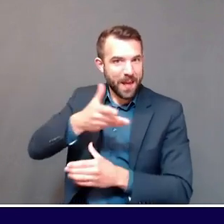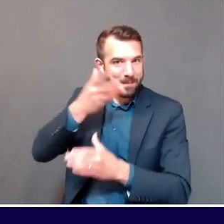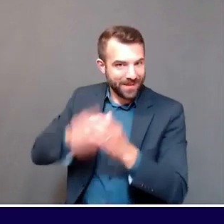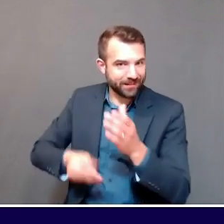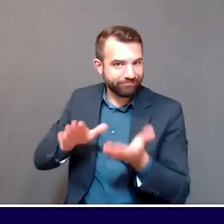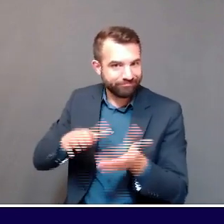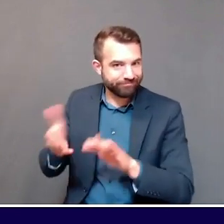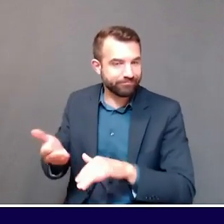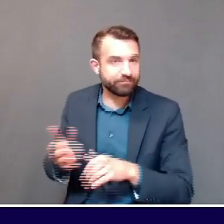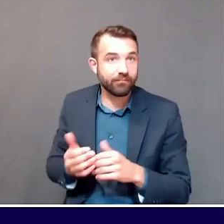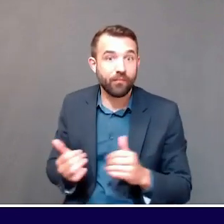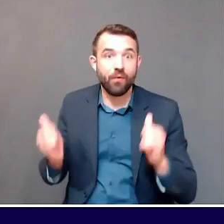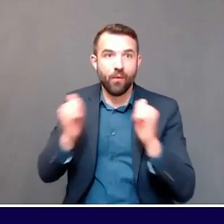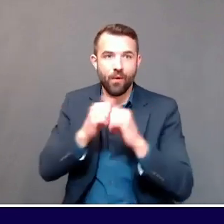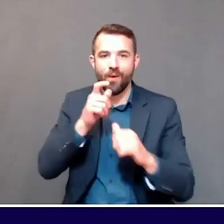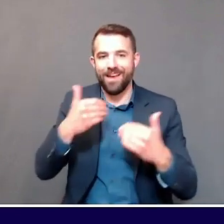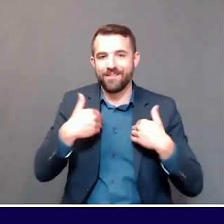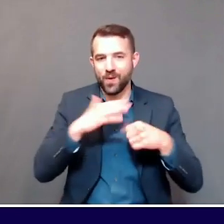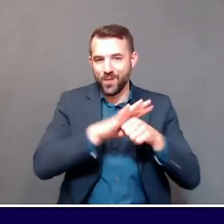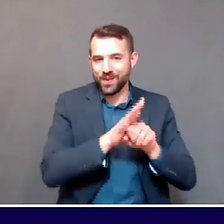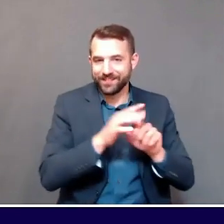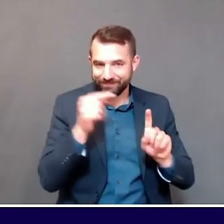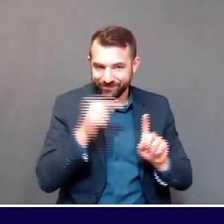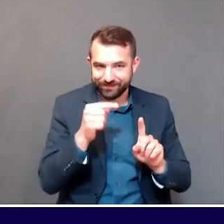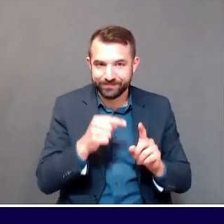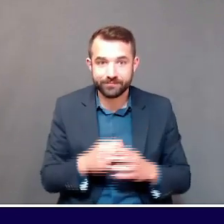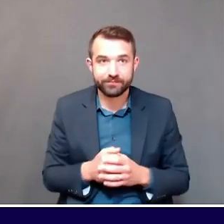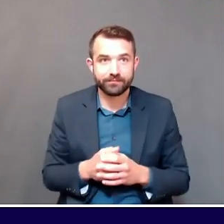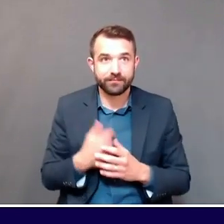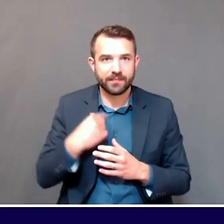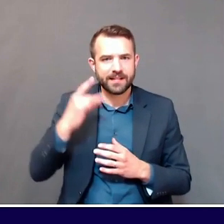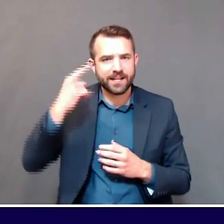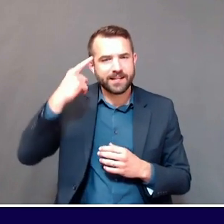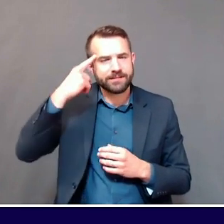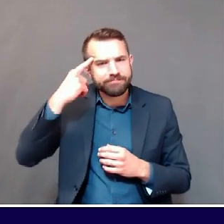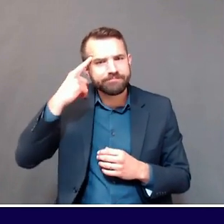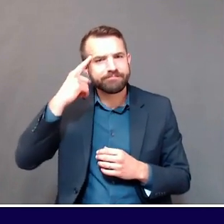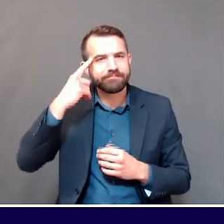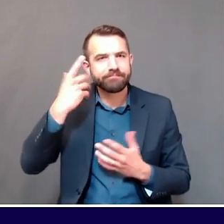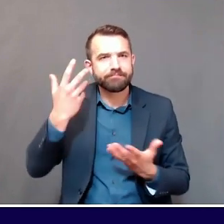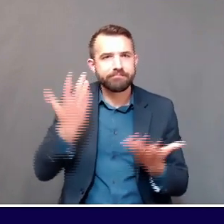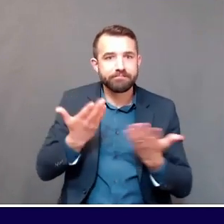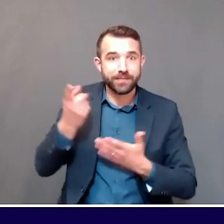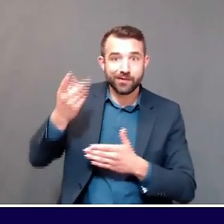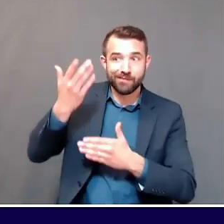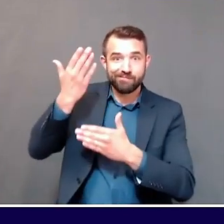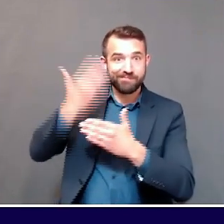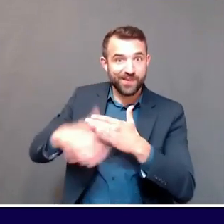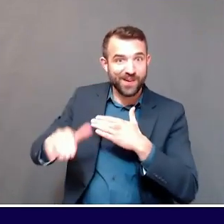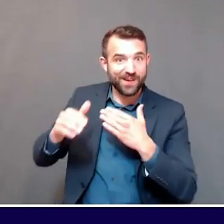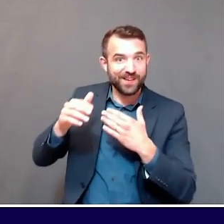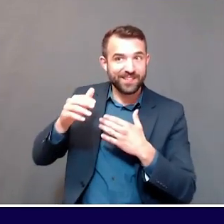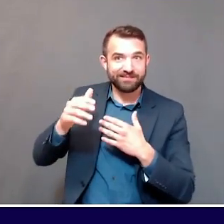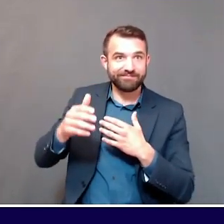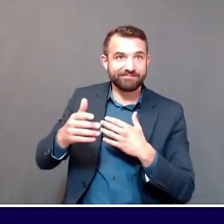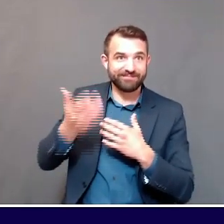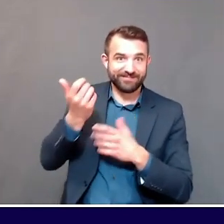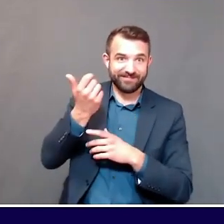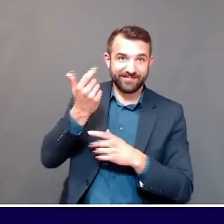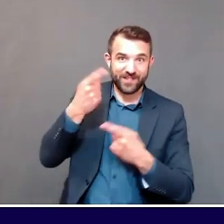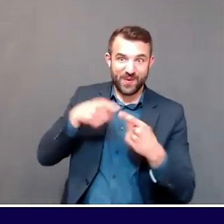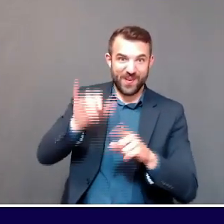I even went so far as to speculate that she may have been born during the last global pandemic